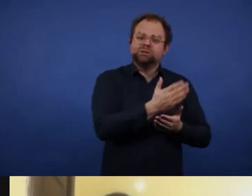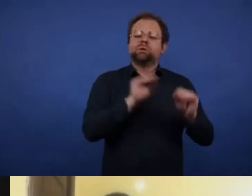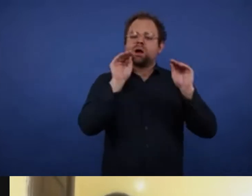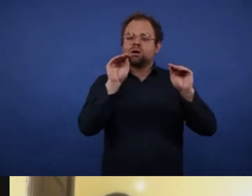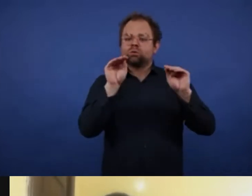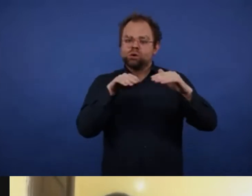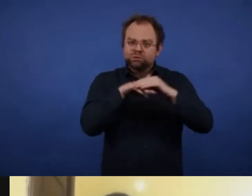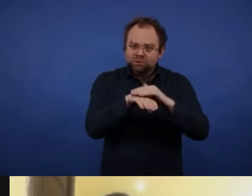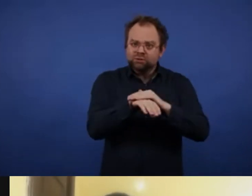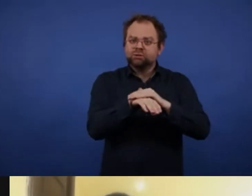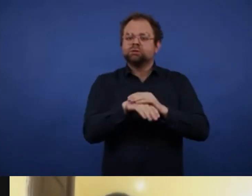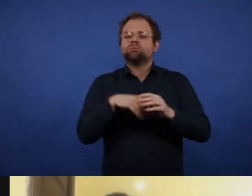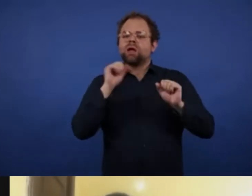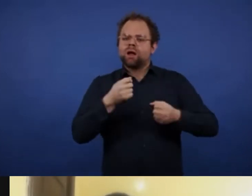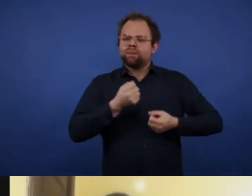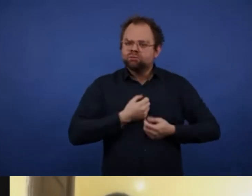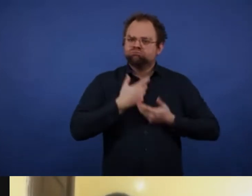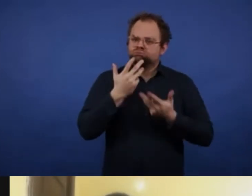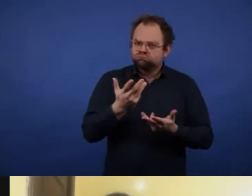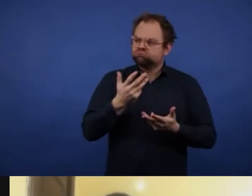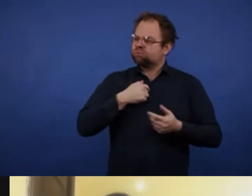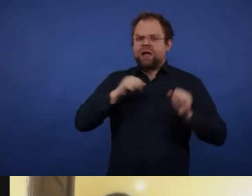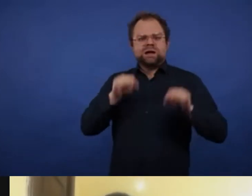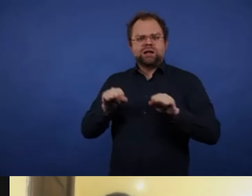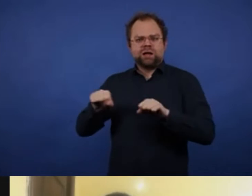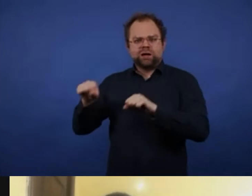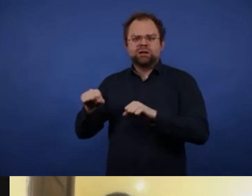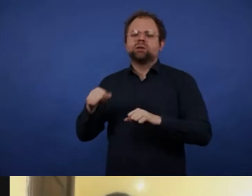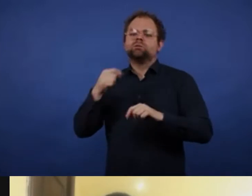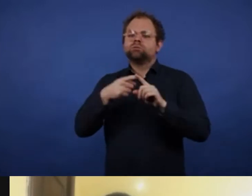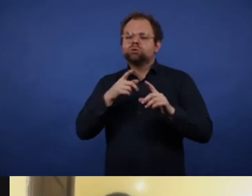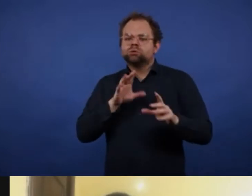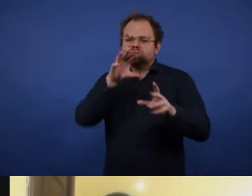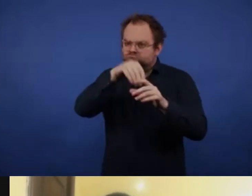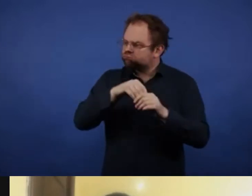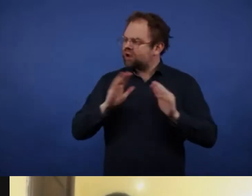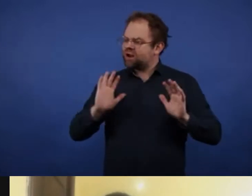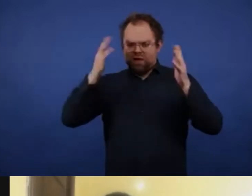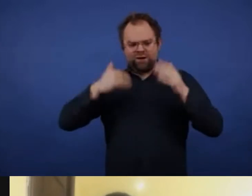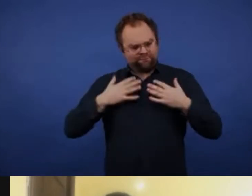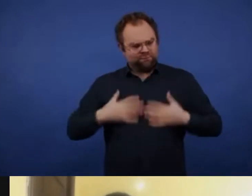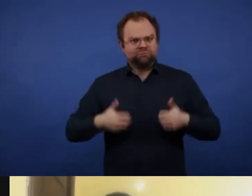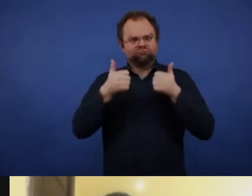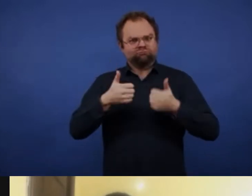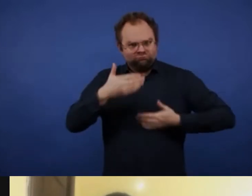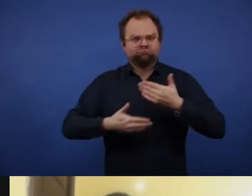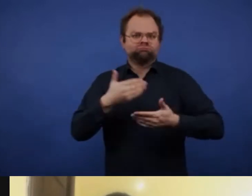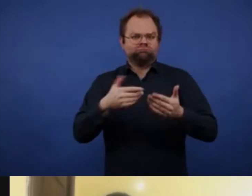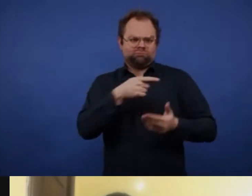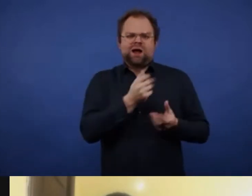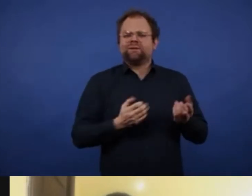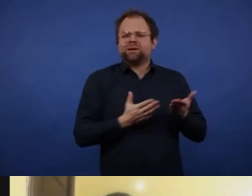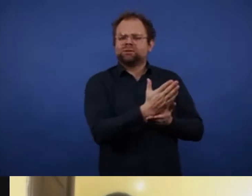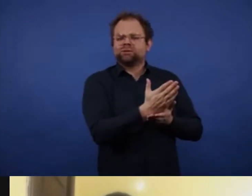the level of their own ambitions. As a matter of fact, when choosing the speakers, we did confront a lot